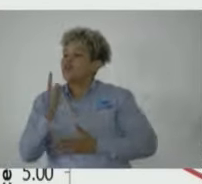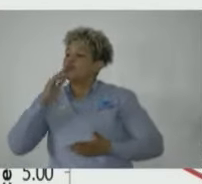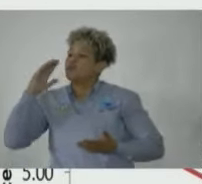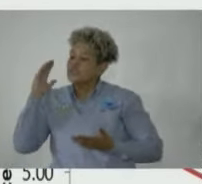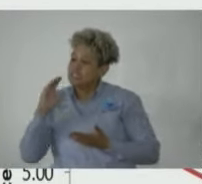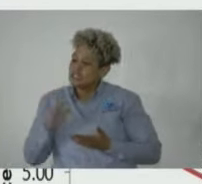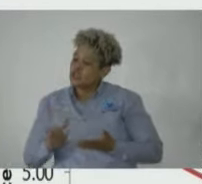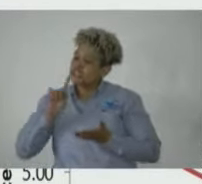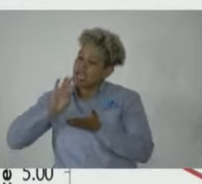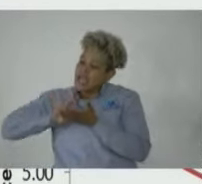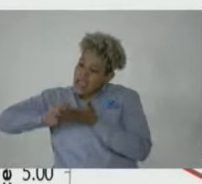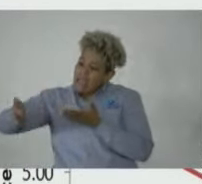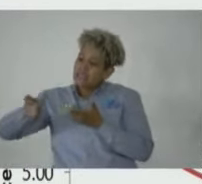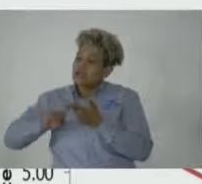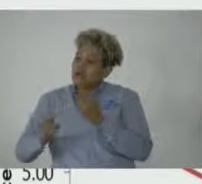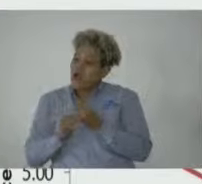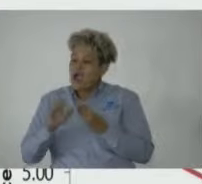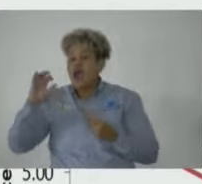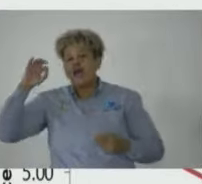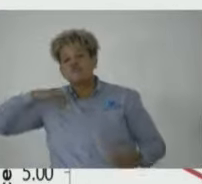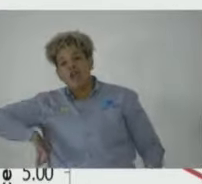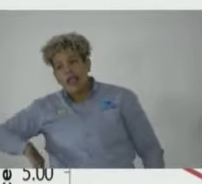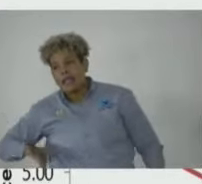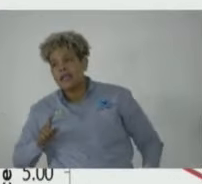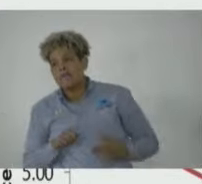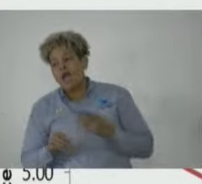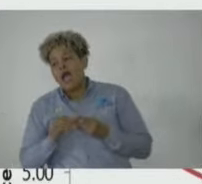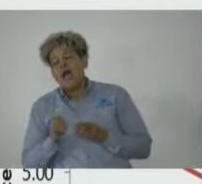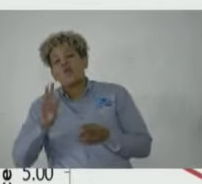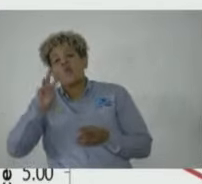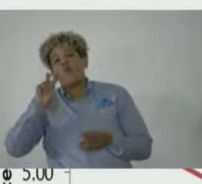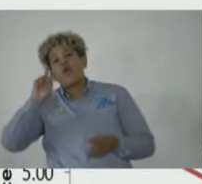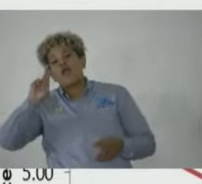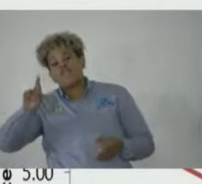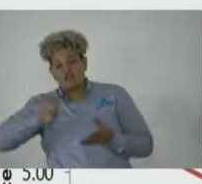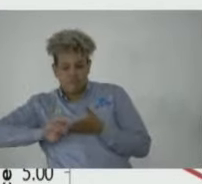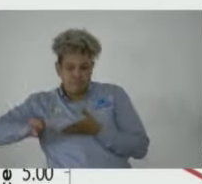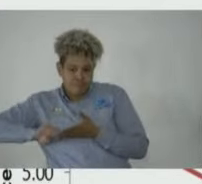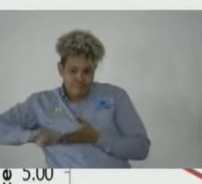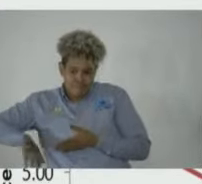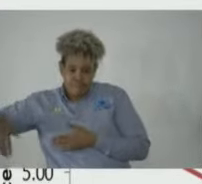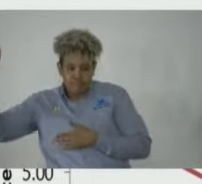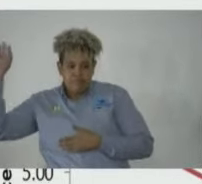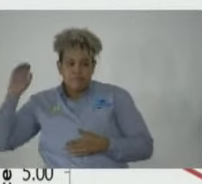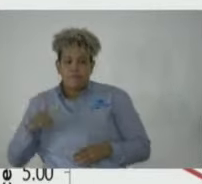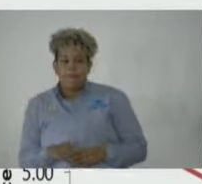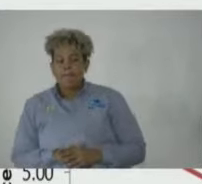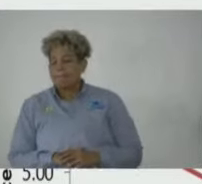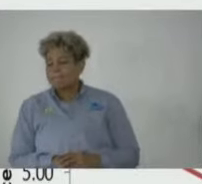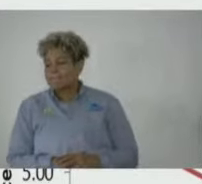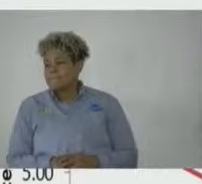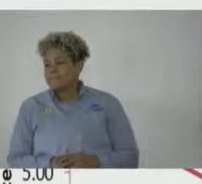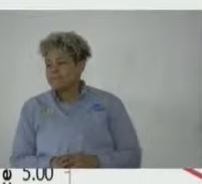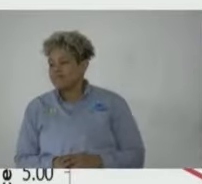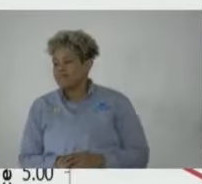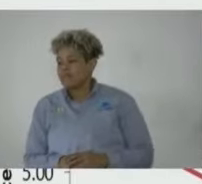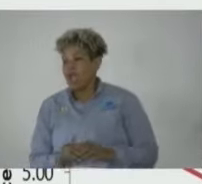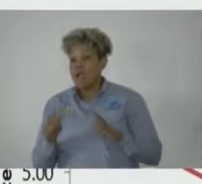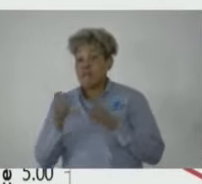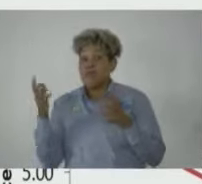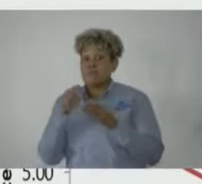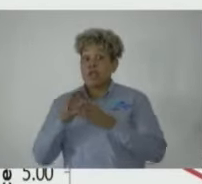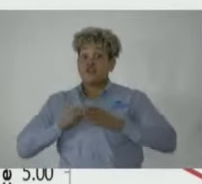and exemptions and credits and waivers. Okay? And a big part of our